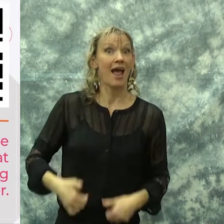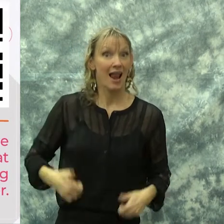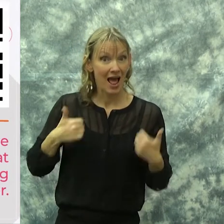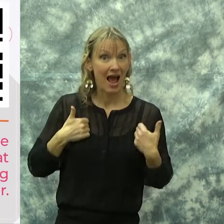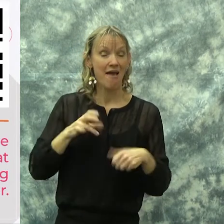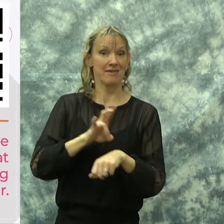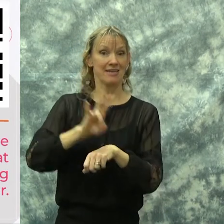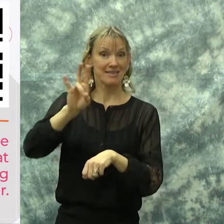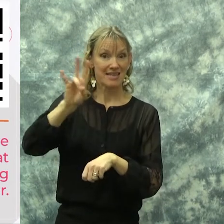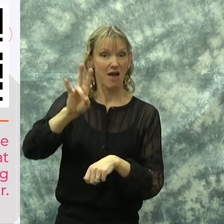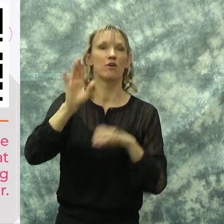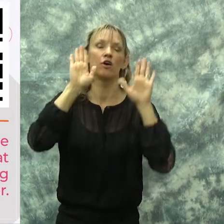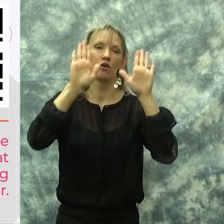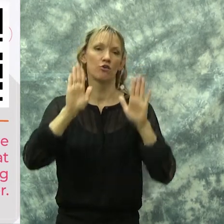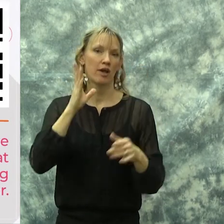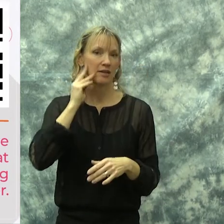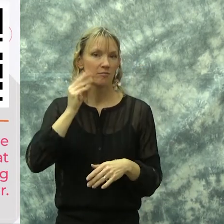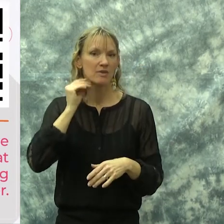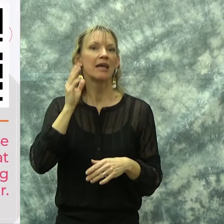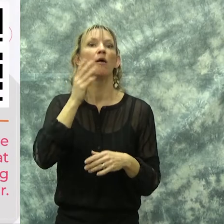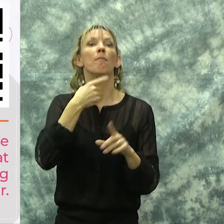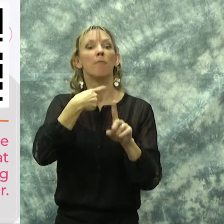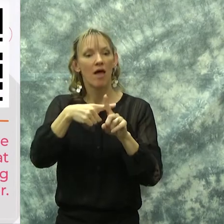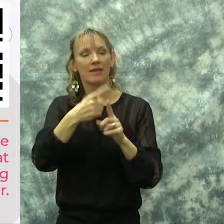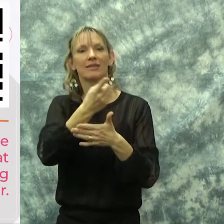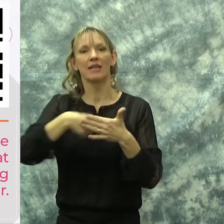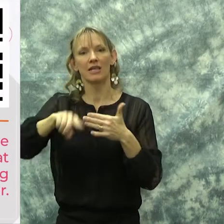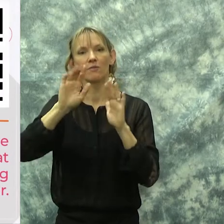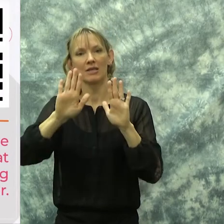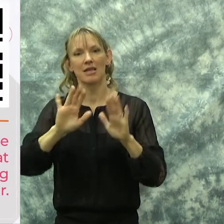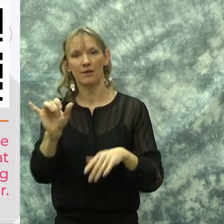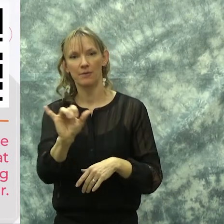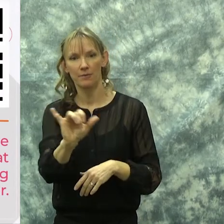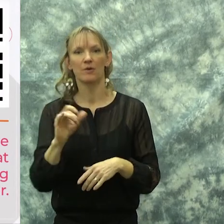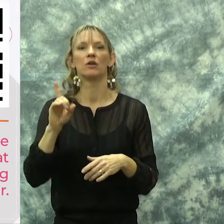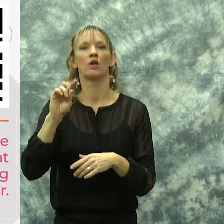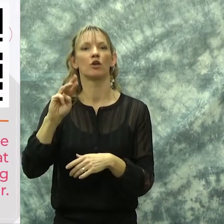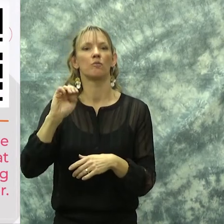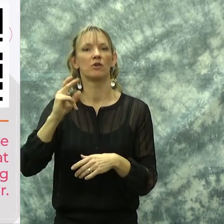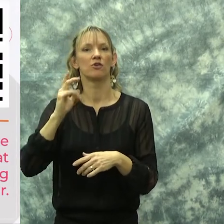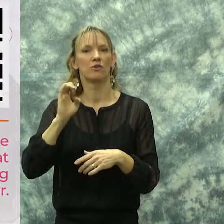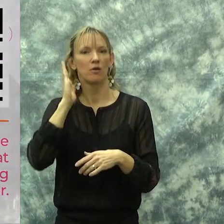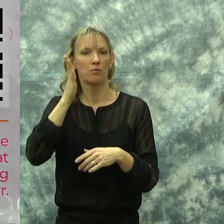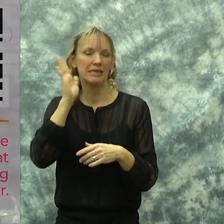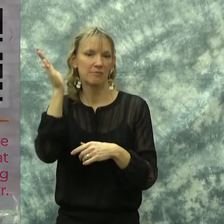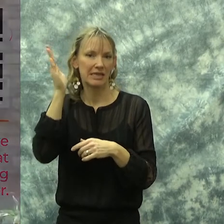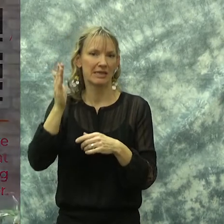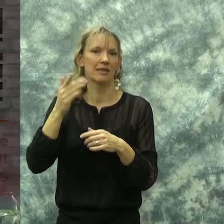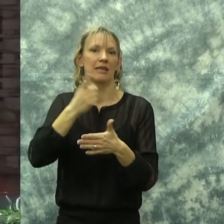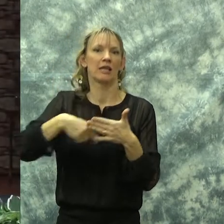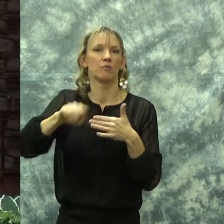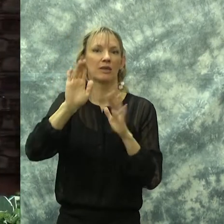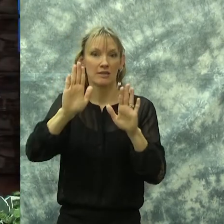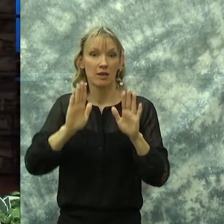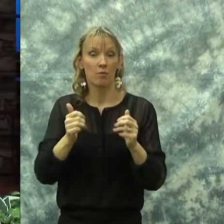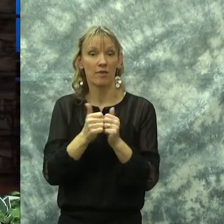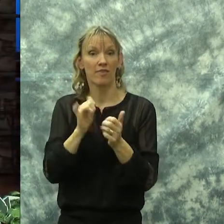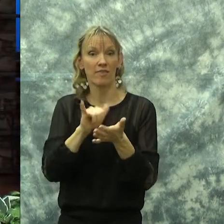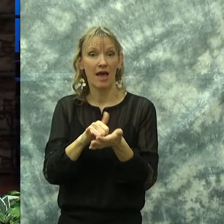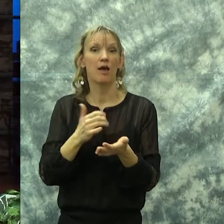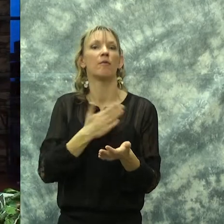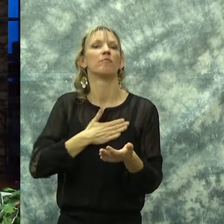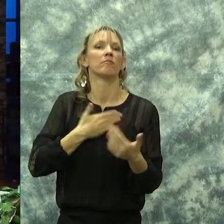live, 7 p.m. So a great experience, and he's going to be here next Sunday as well. So Dr. Michelle's speaking Wednesday as well. We're looking forward to that. So with that, if you'd